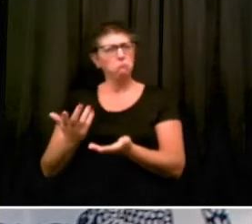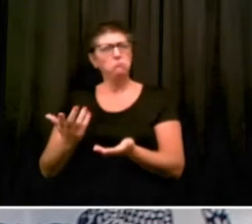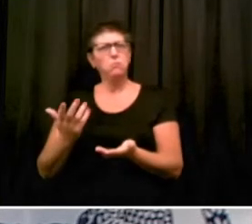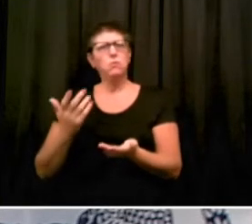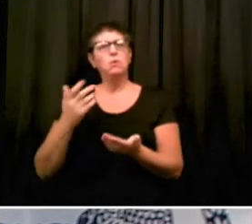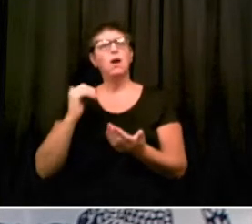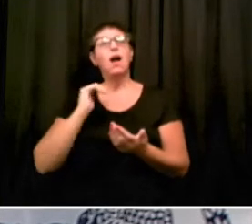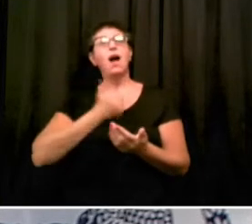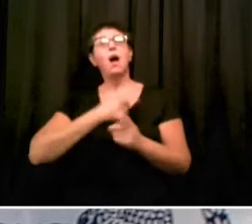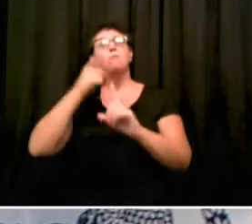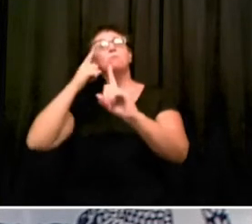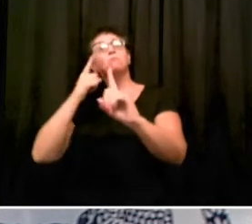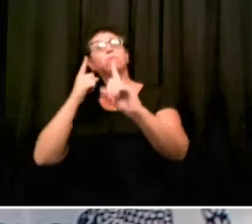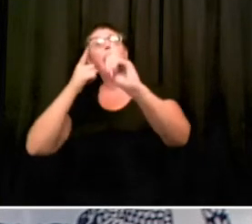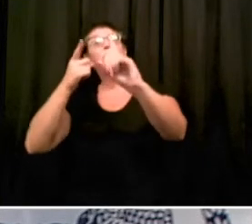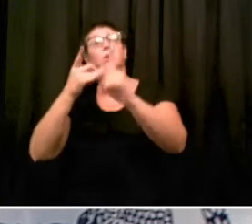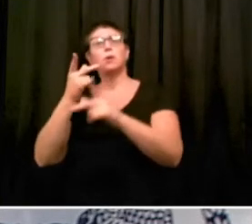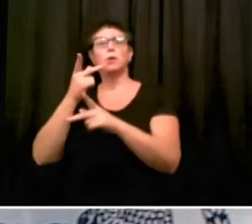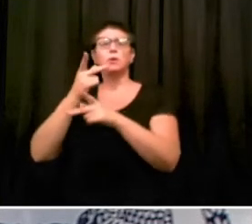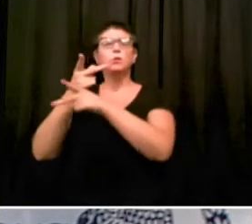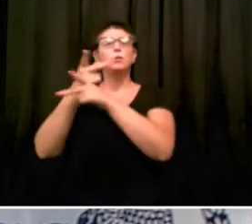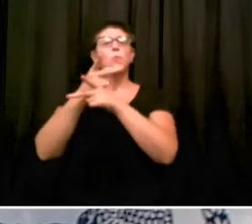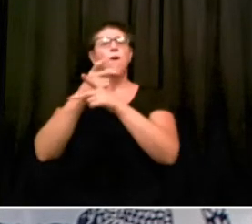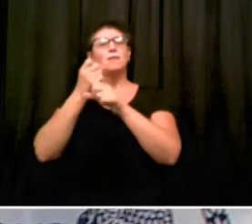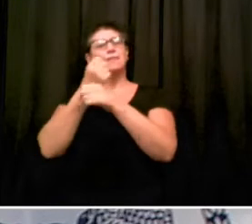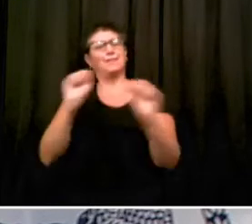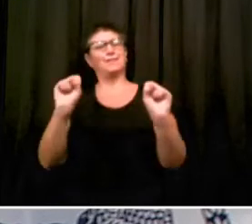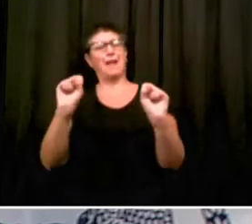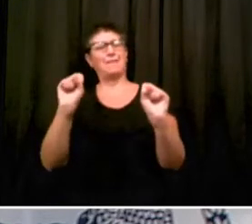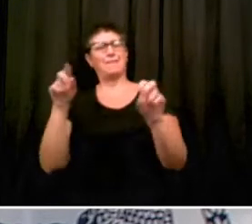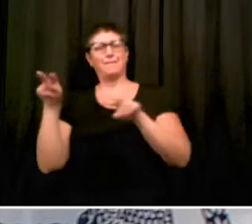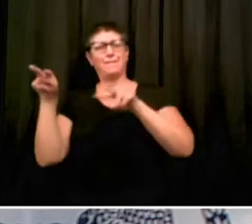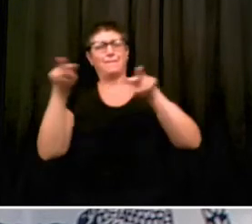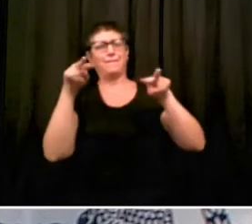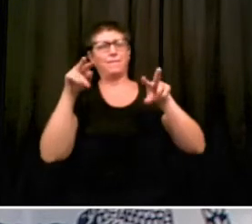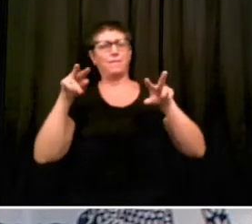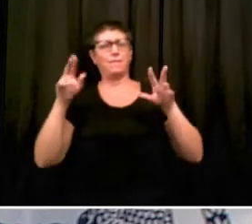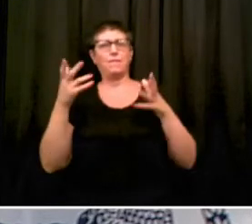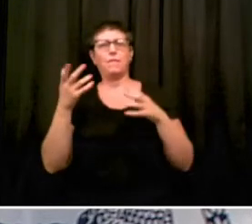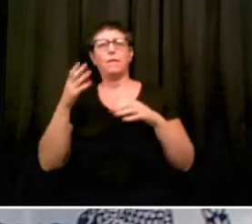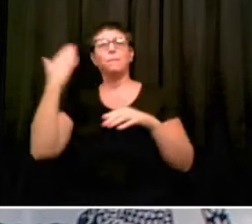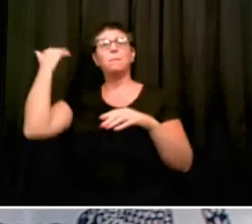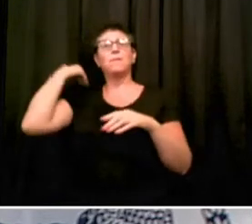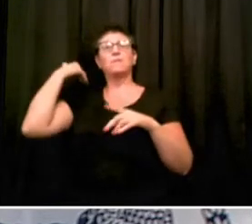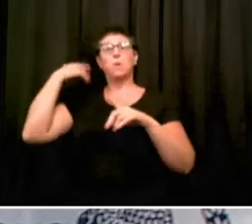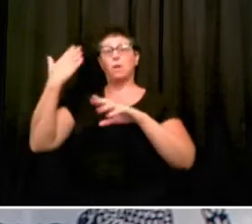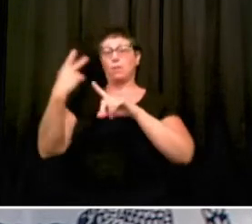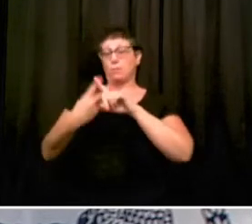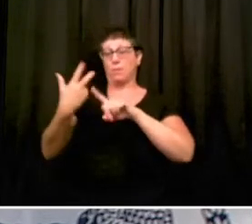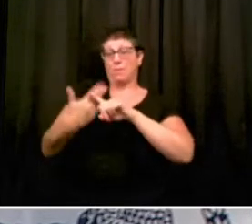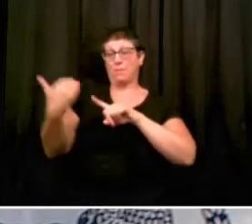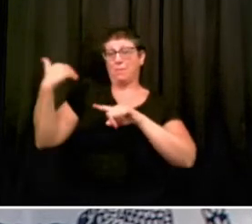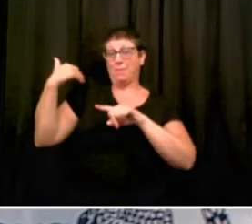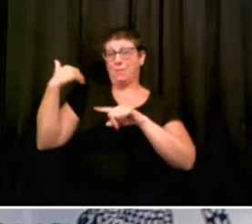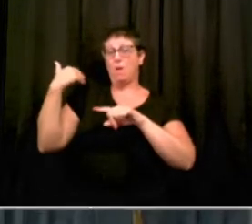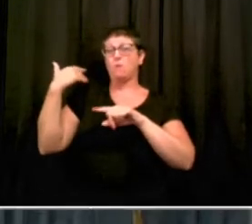us move forward. So for a period of time, it made sense to have more. I think as we move forward, you'll see less and less of those